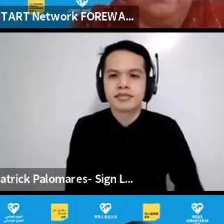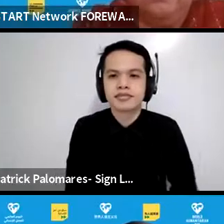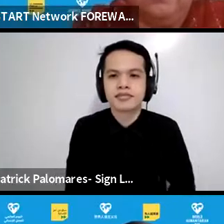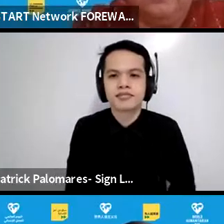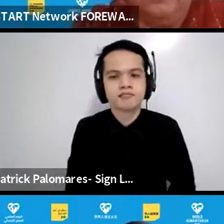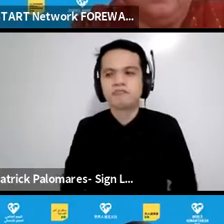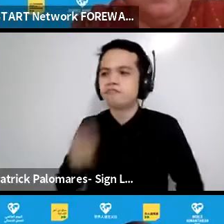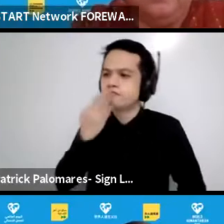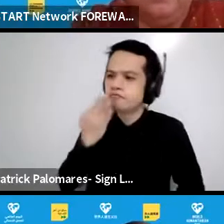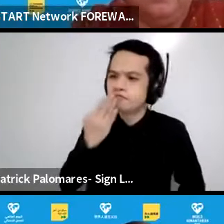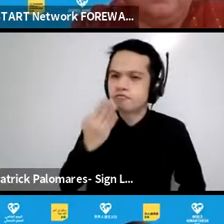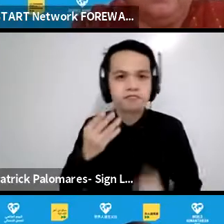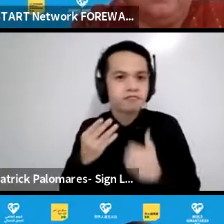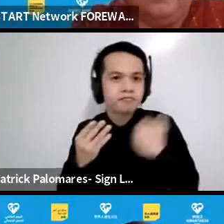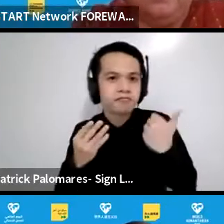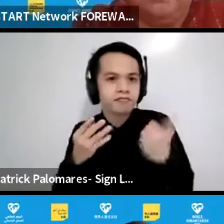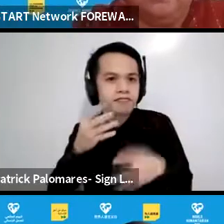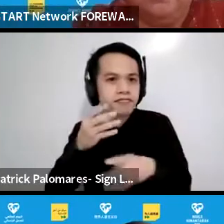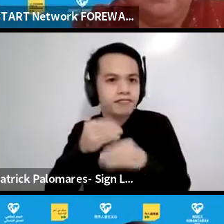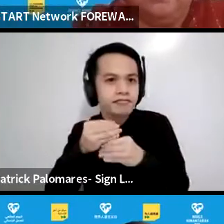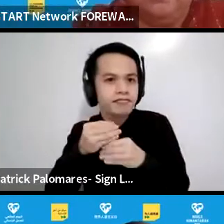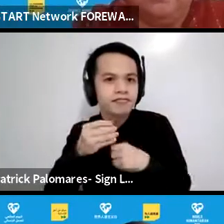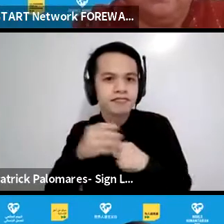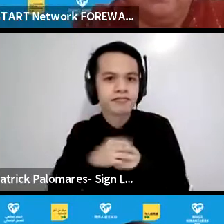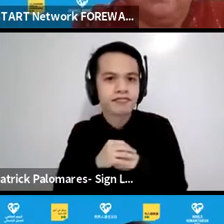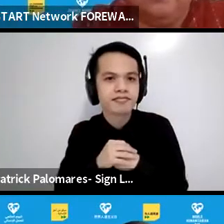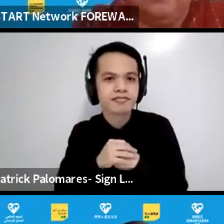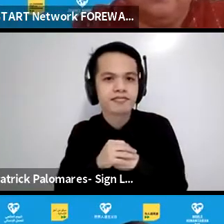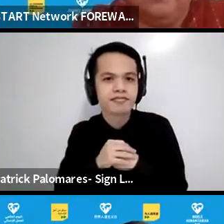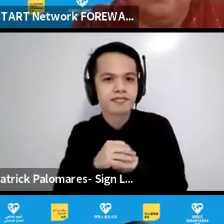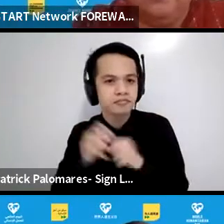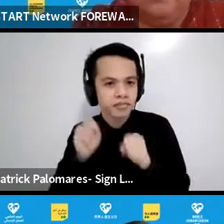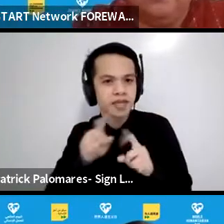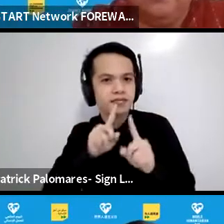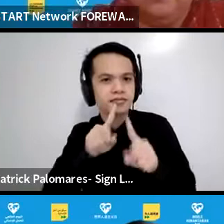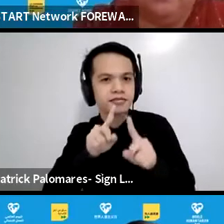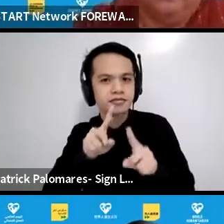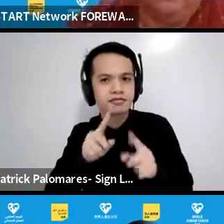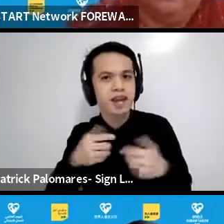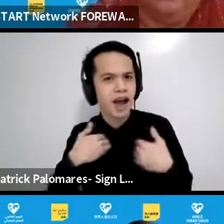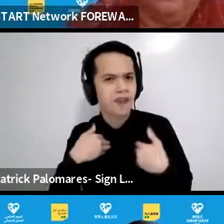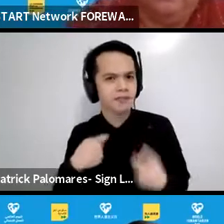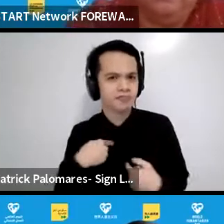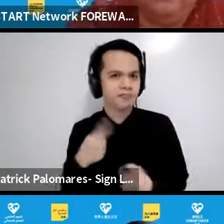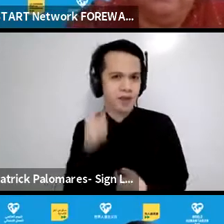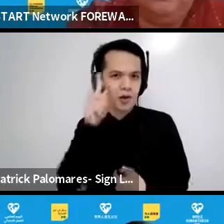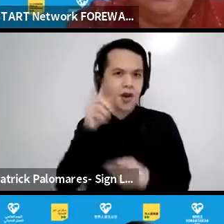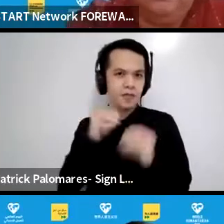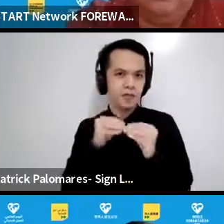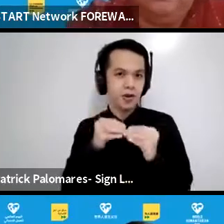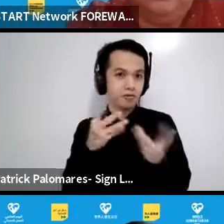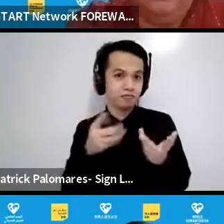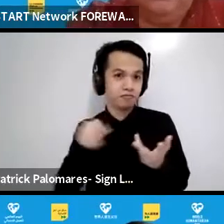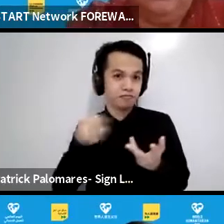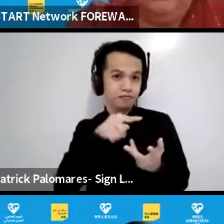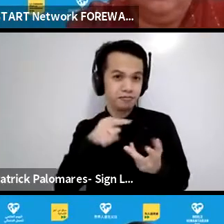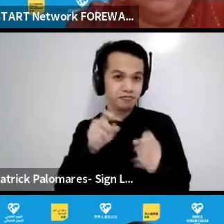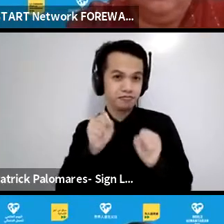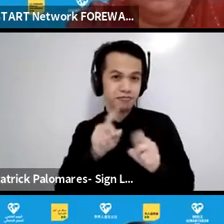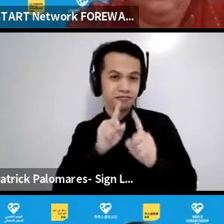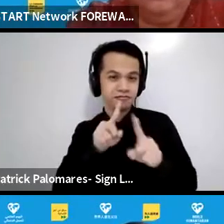Thank you, Butch. Anyone else would like to tackle that question? I have another one. If you are more inclined to